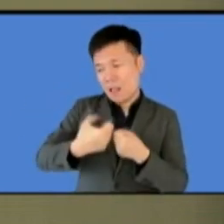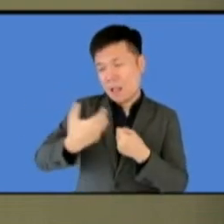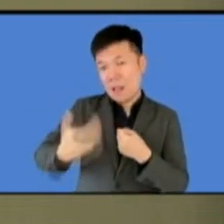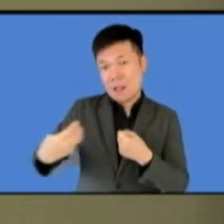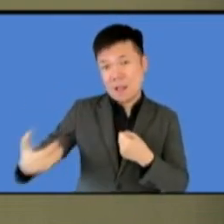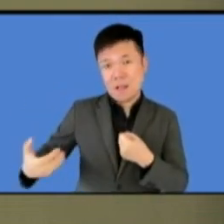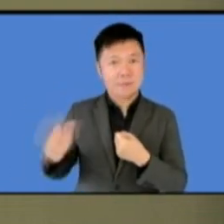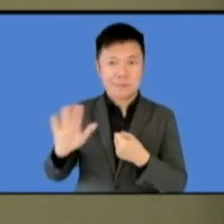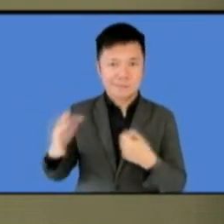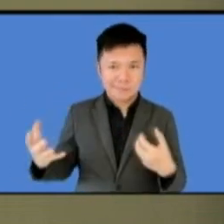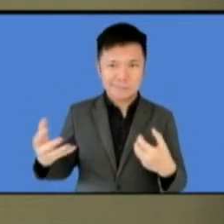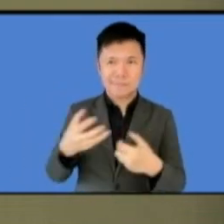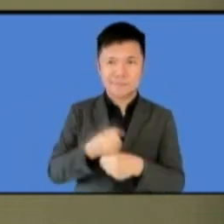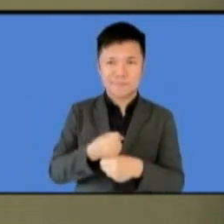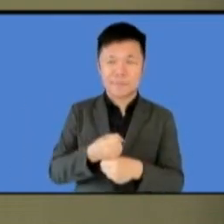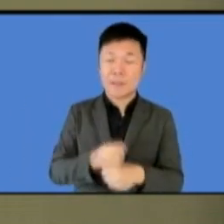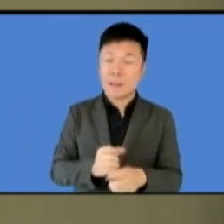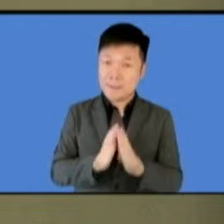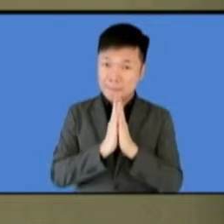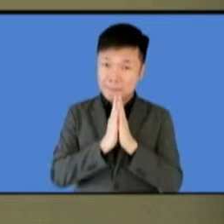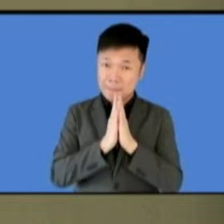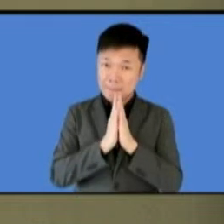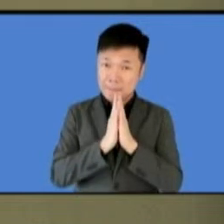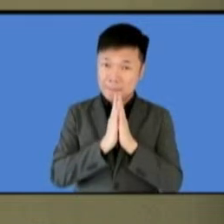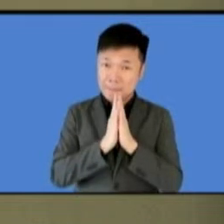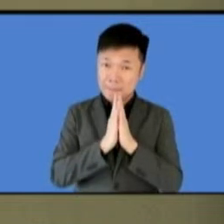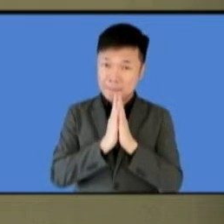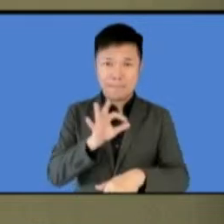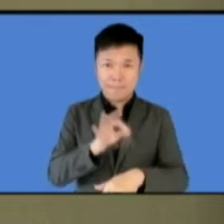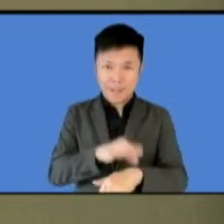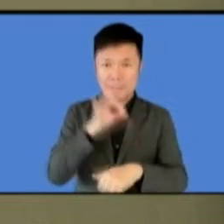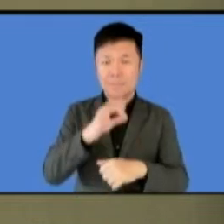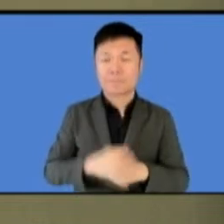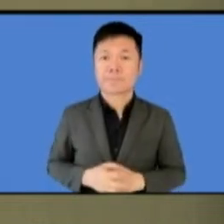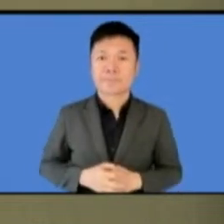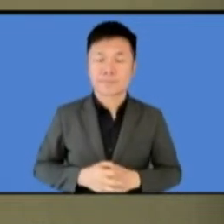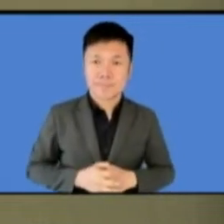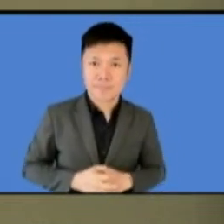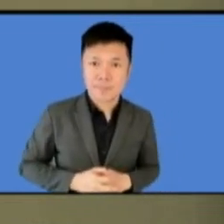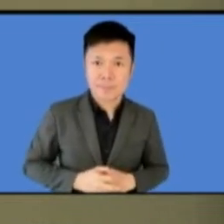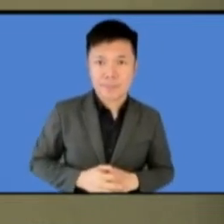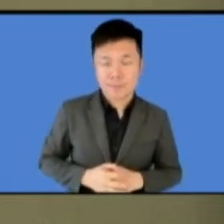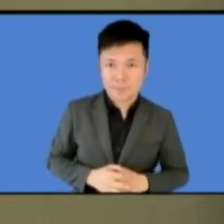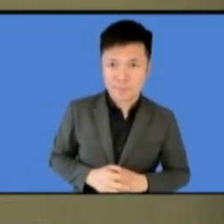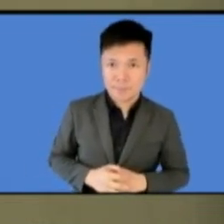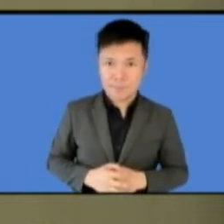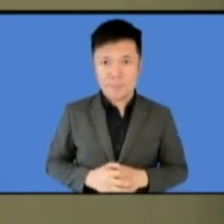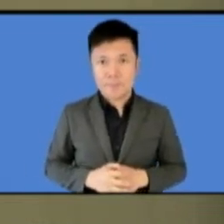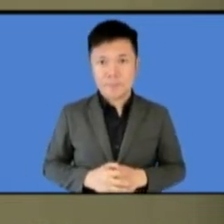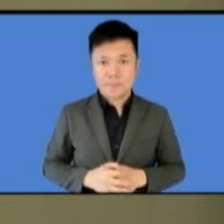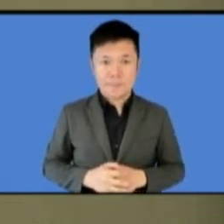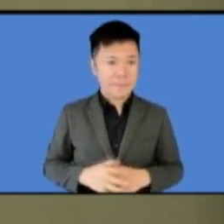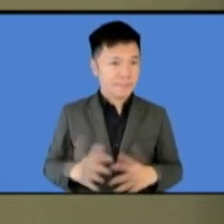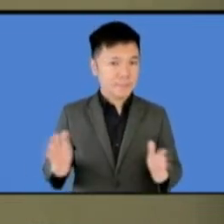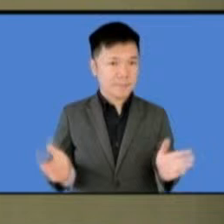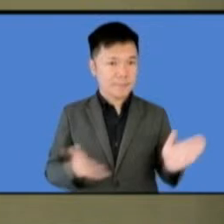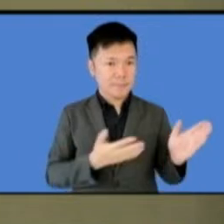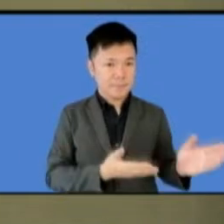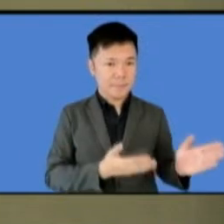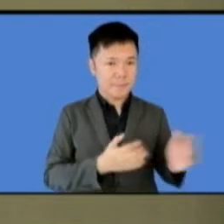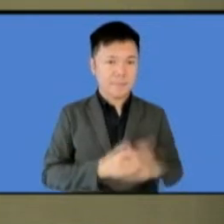round, please limit your responses to 5 minutes. Let me start with you,